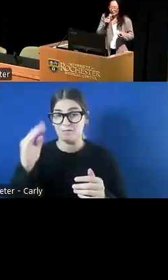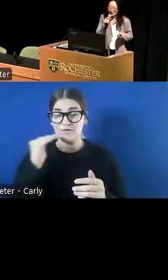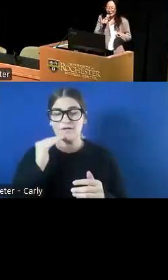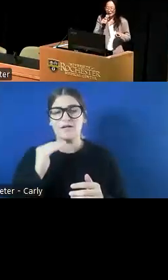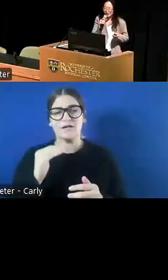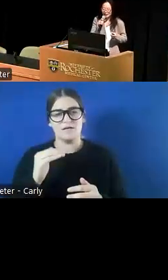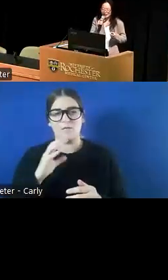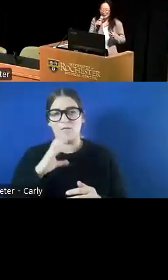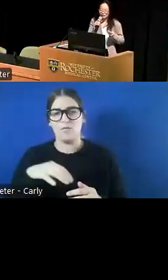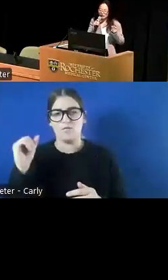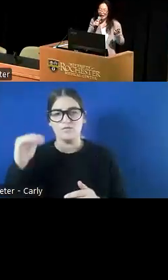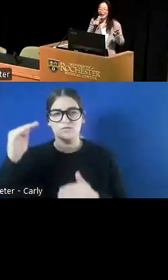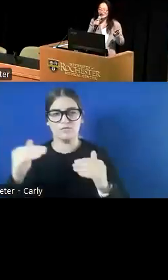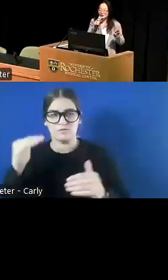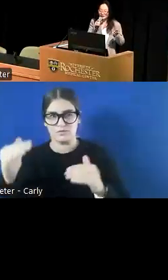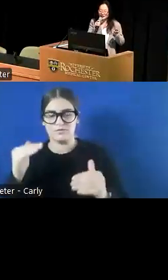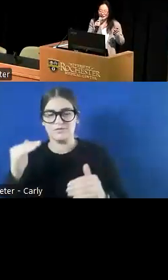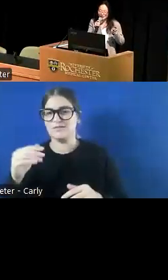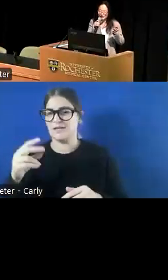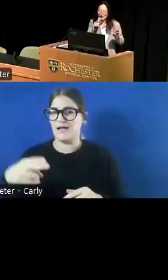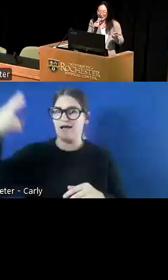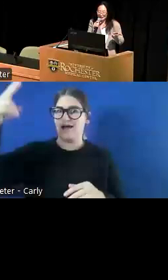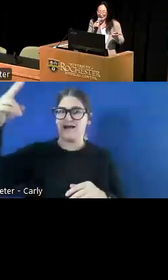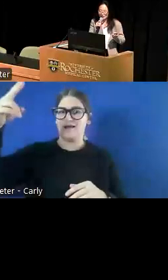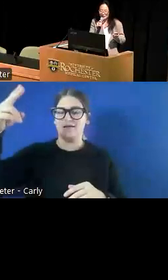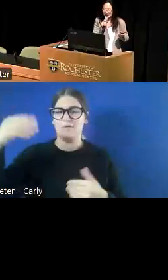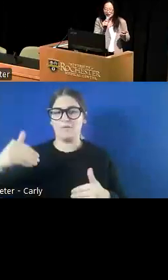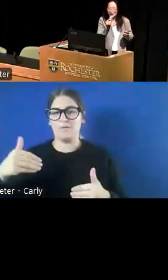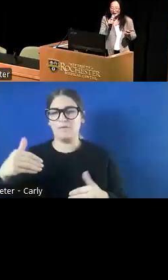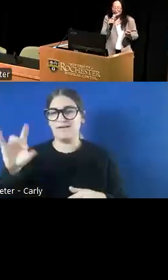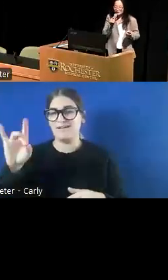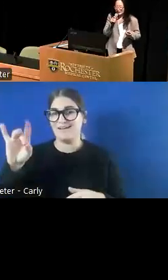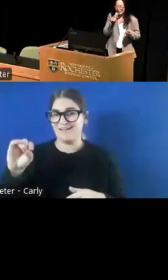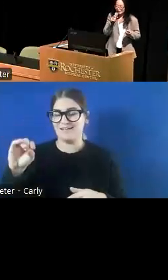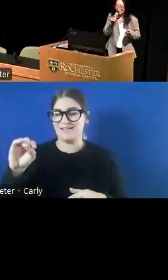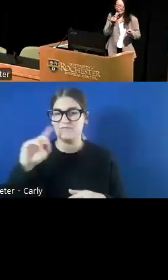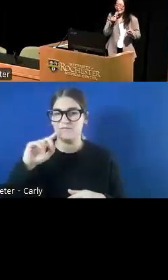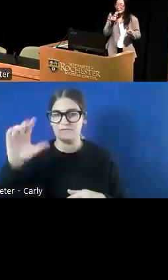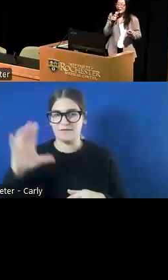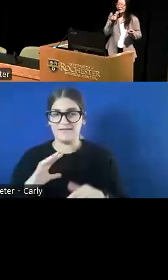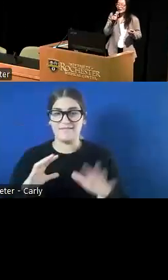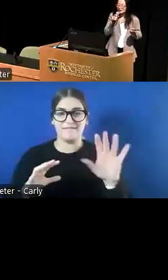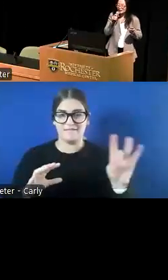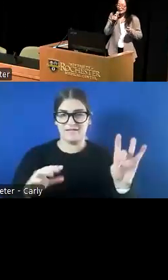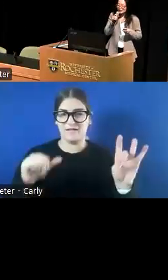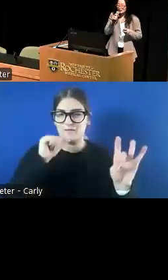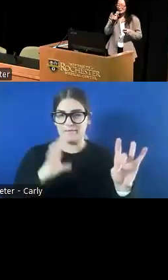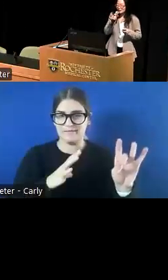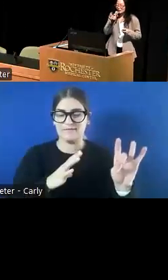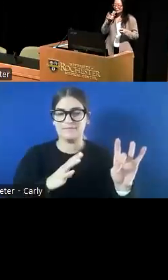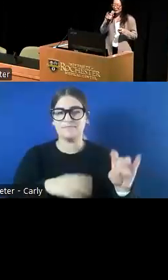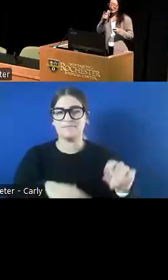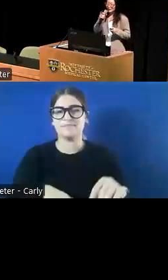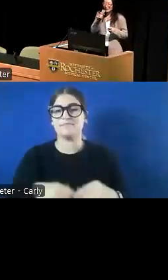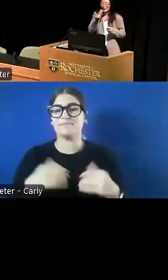South Korea has like really high suicide rate. It's close to 80 among men and then 58 among women. And as they immigrate